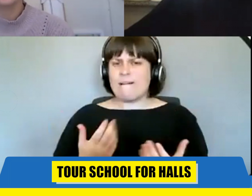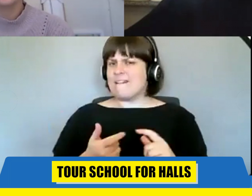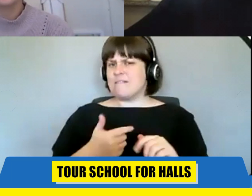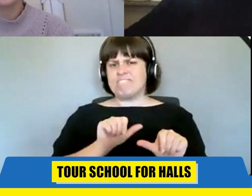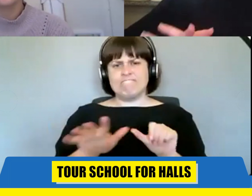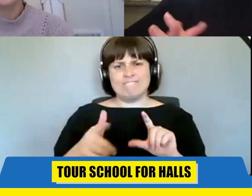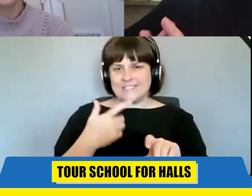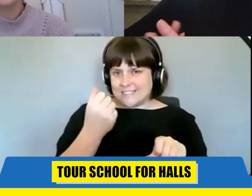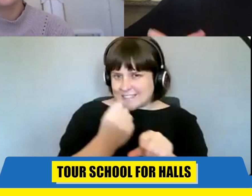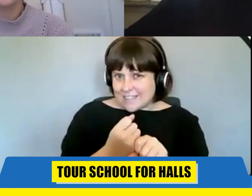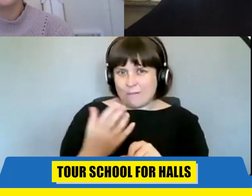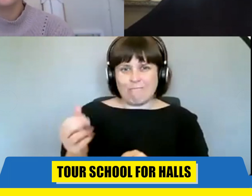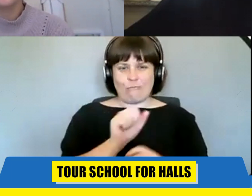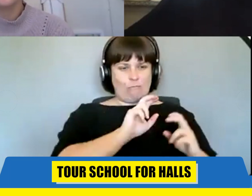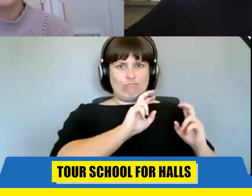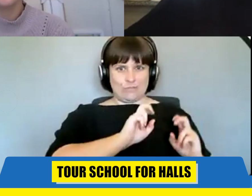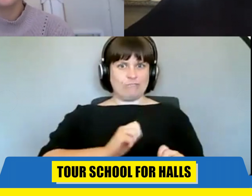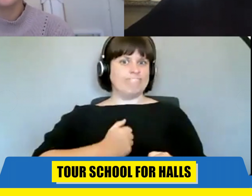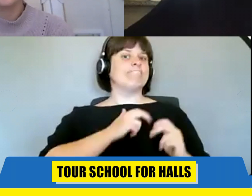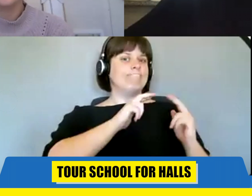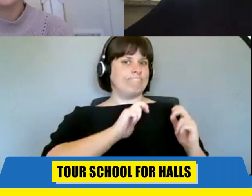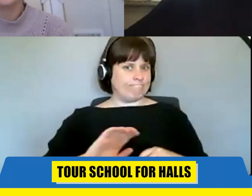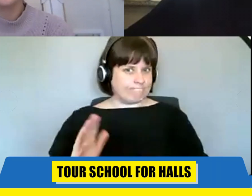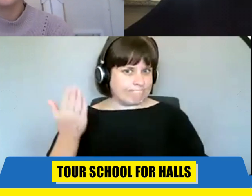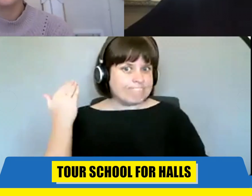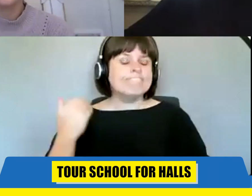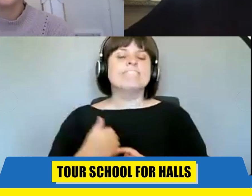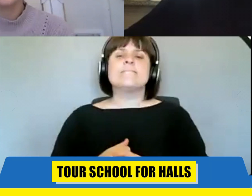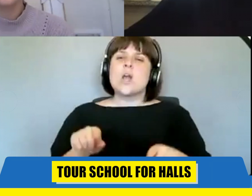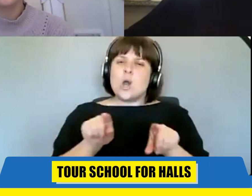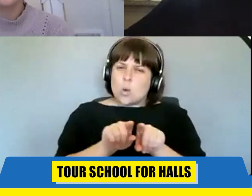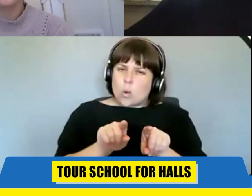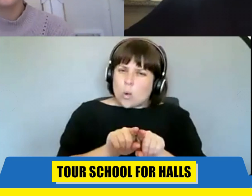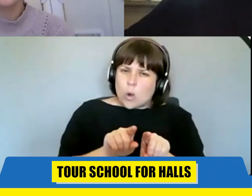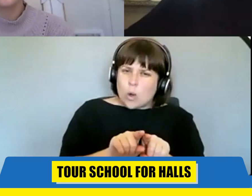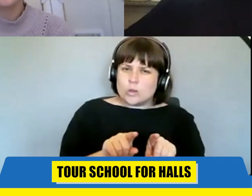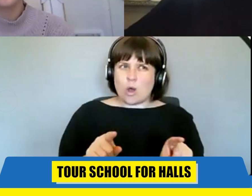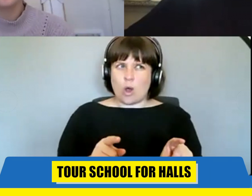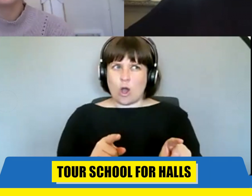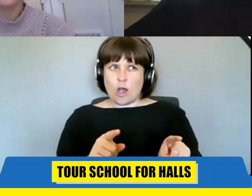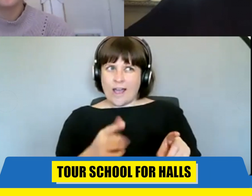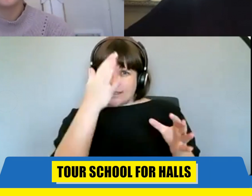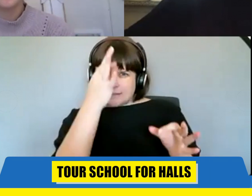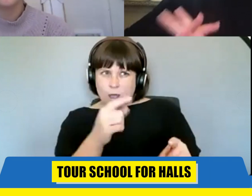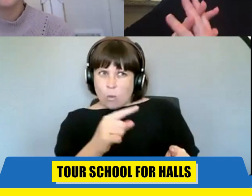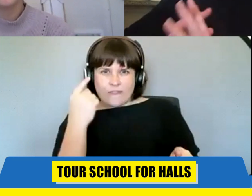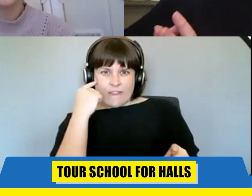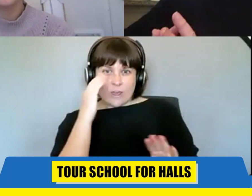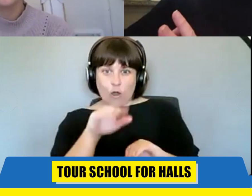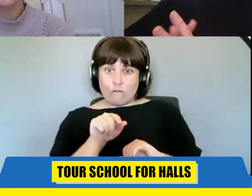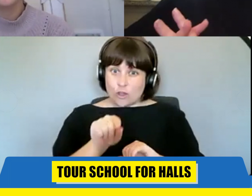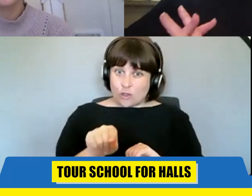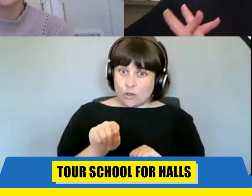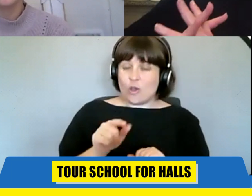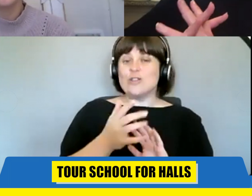that from research I've done, and also determines what they will think of you. So in other words, your